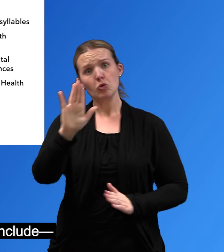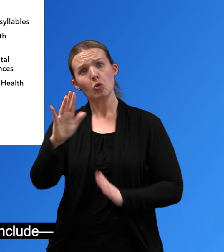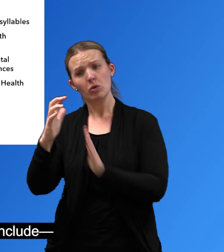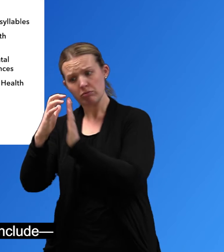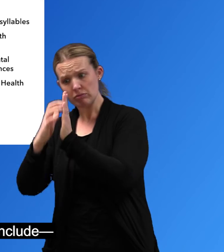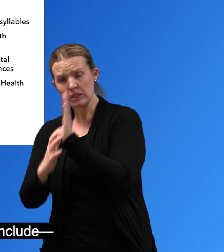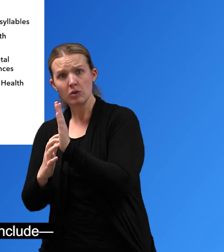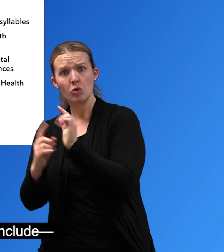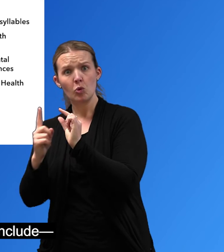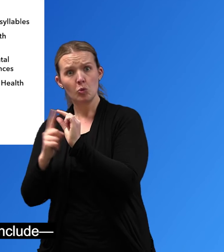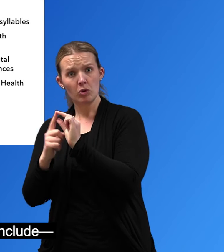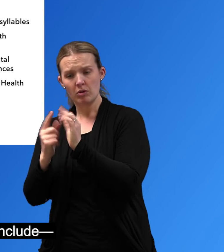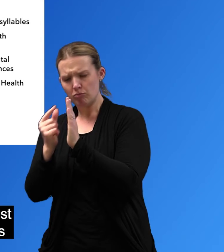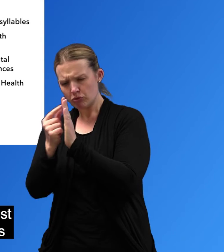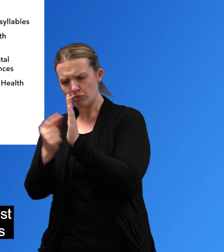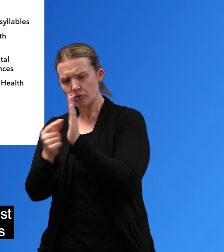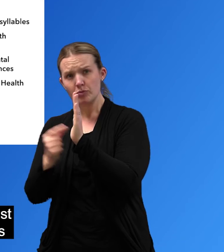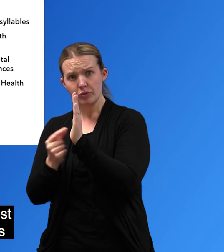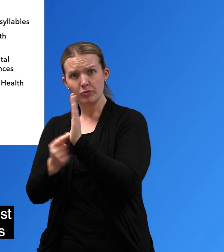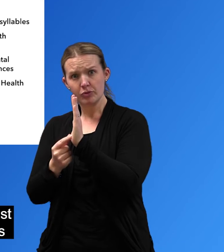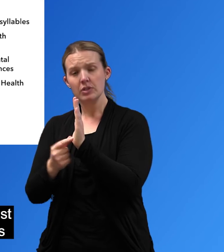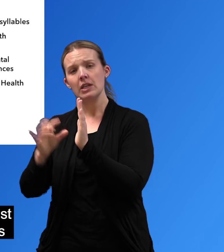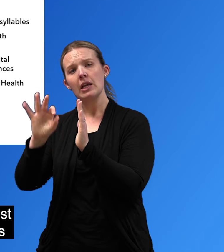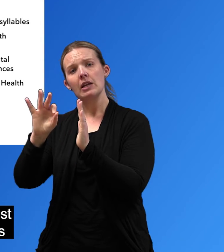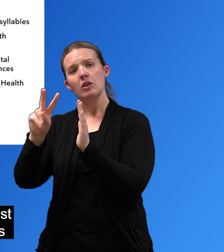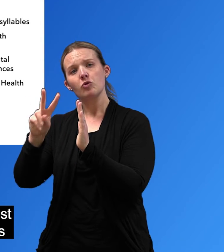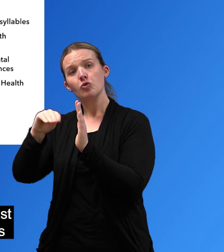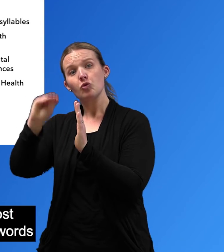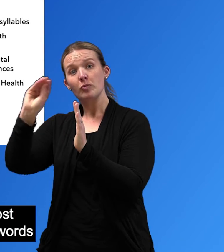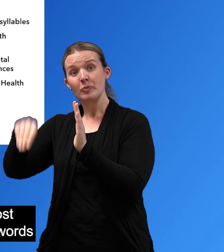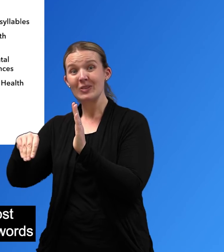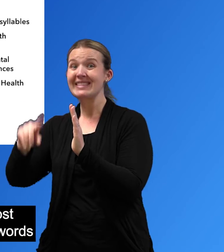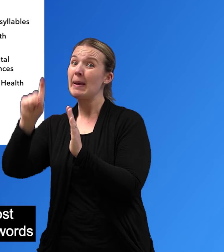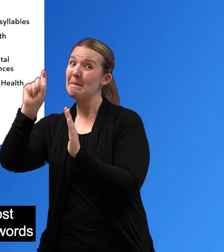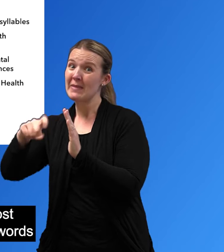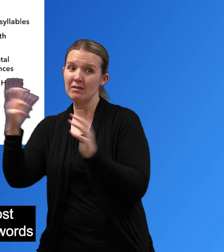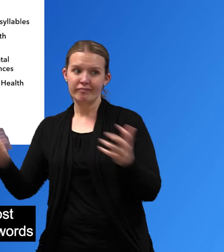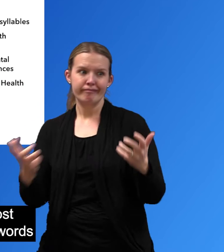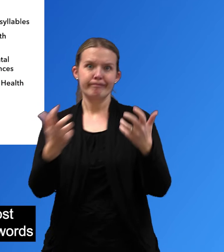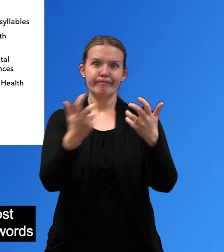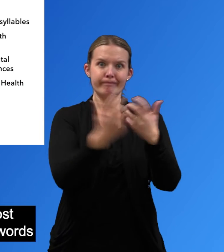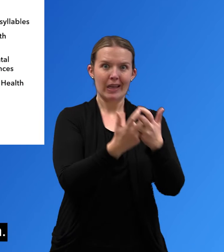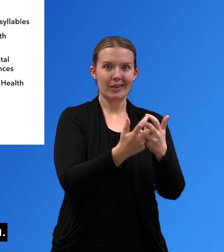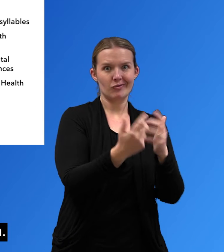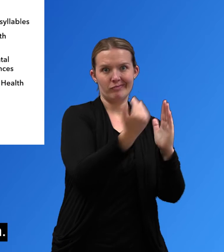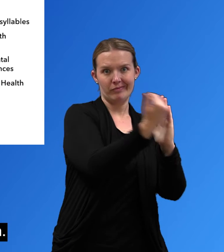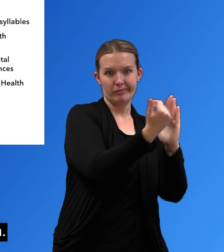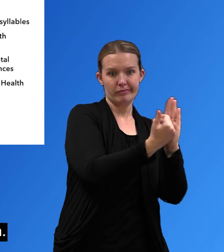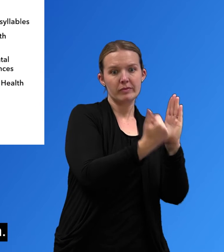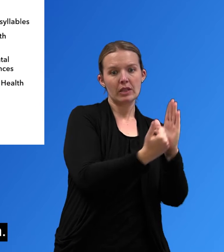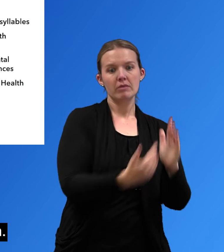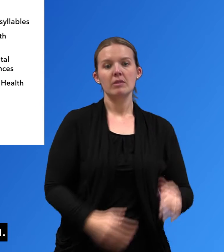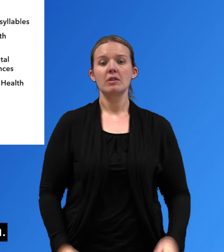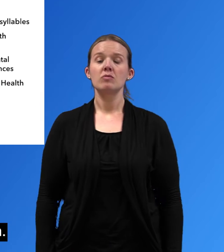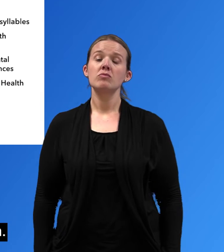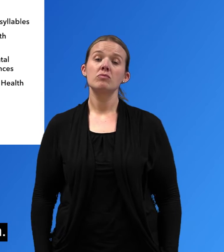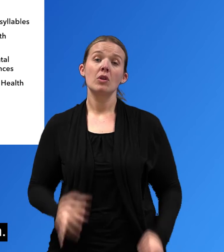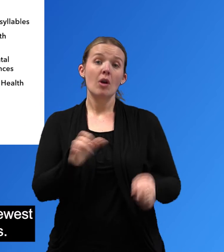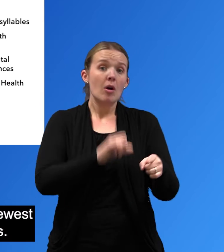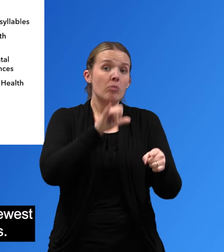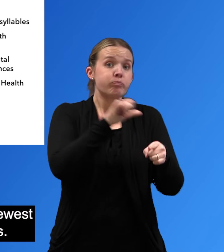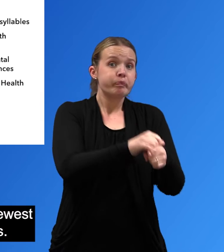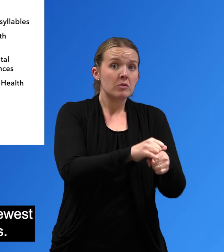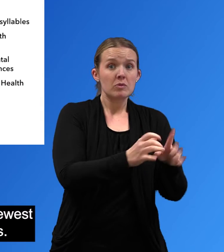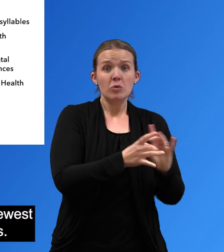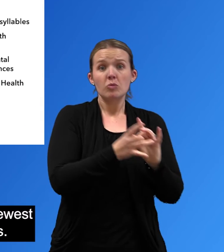Word level guidelines include: ensure that at least 92% of the words are among the most frequently occurring words in written English.